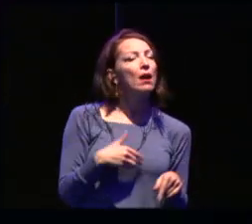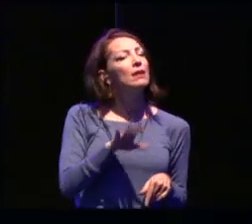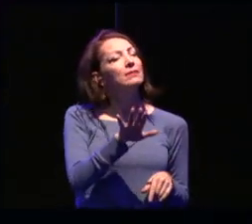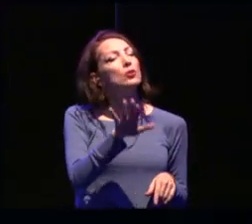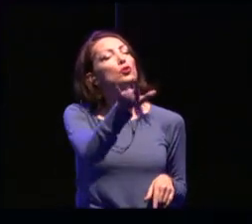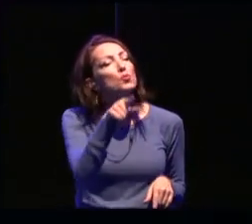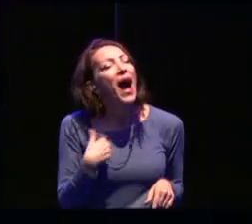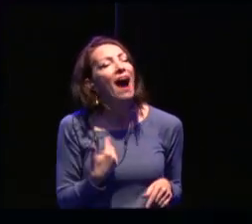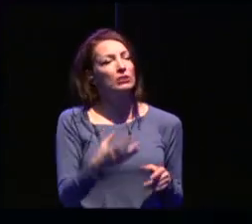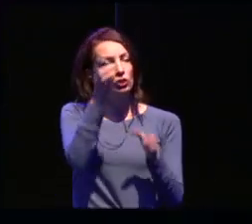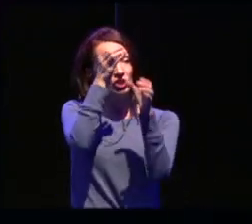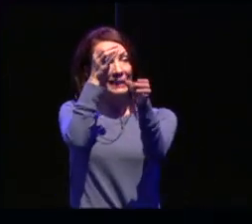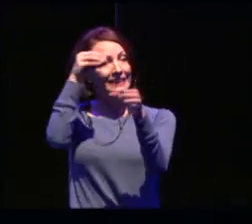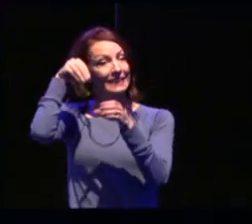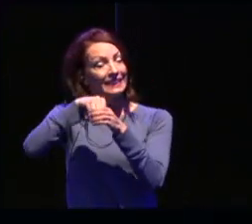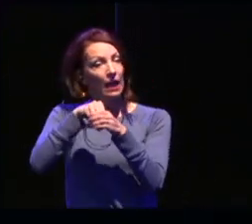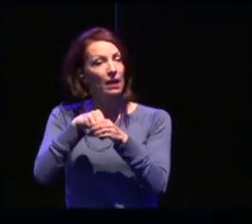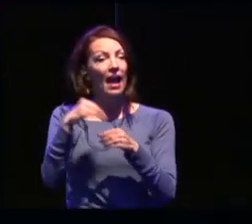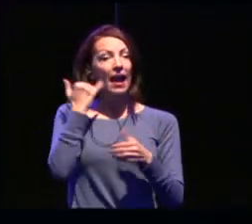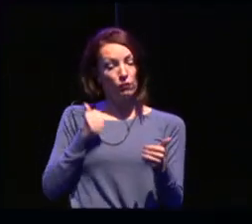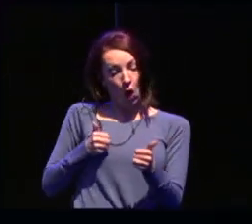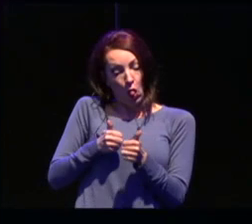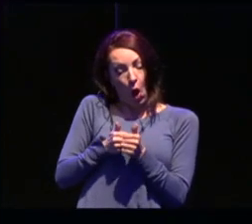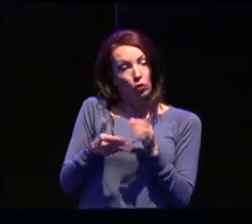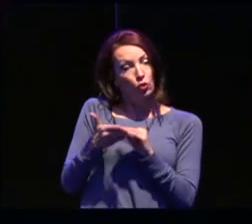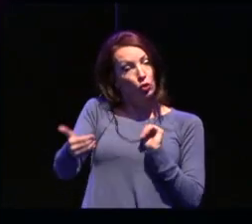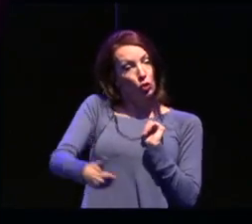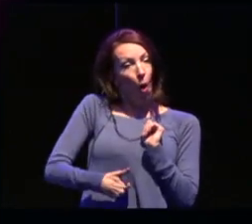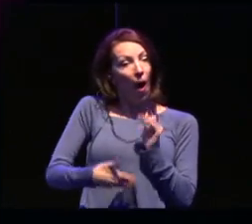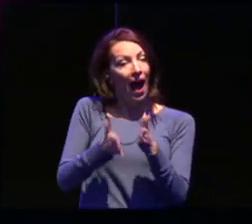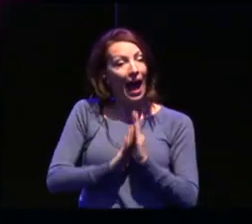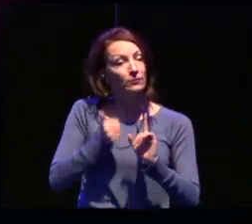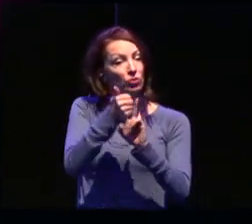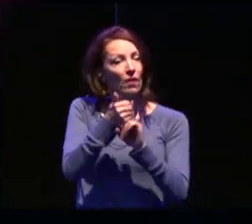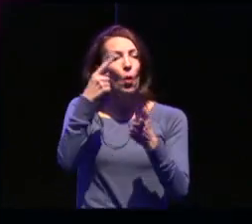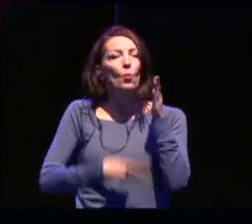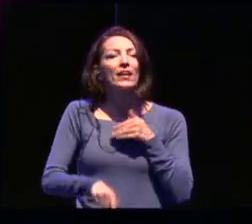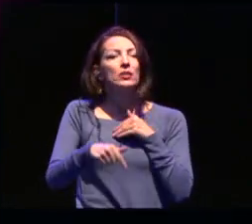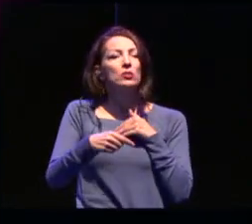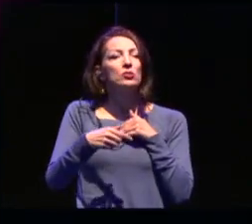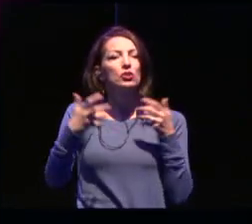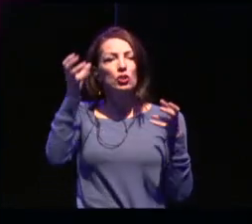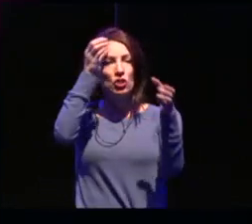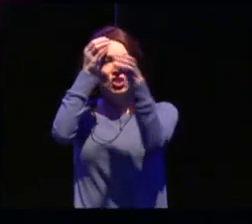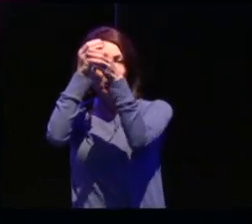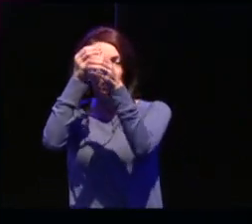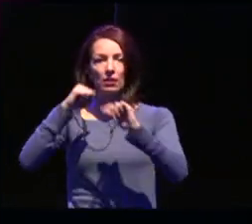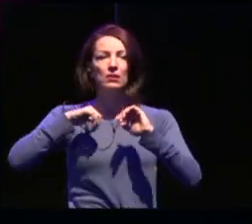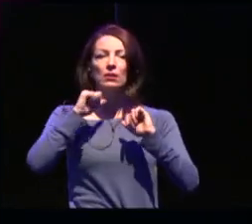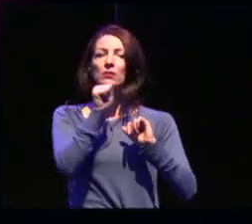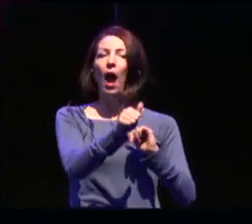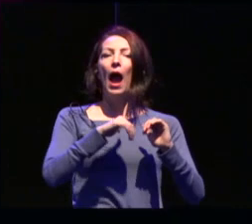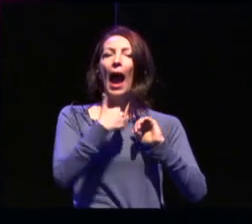you. And so when you're loyal to your soul, you want to begin to ask, what is my genius? Not how can I fit into the world. What is